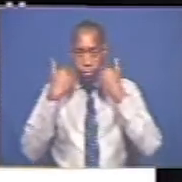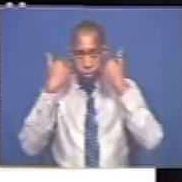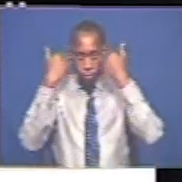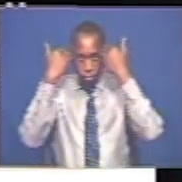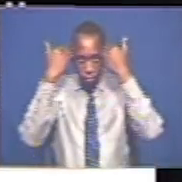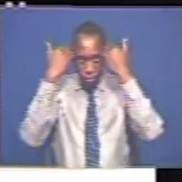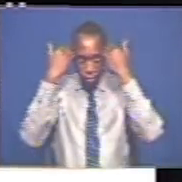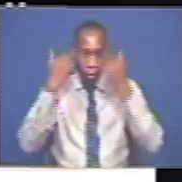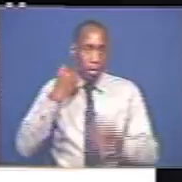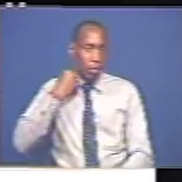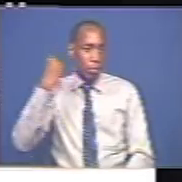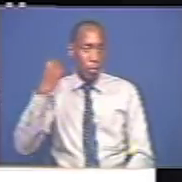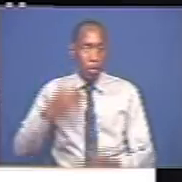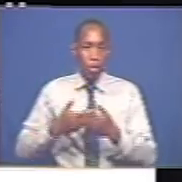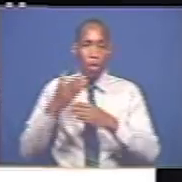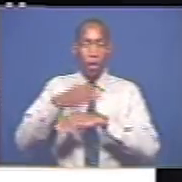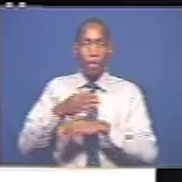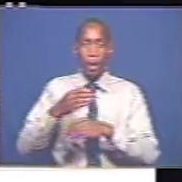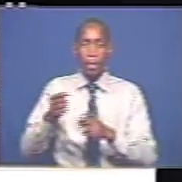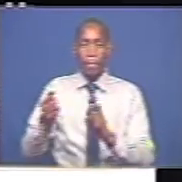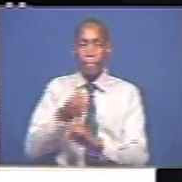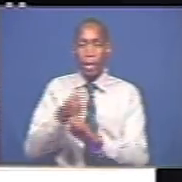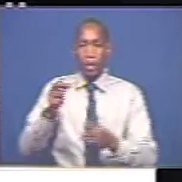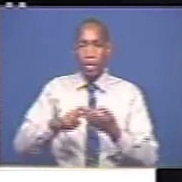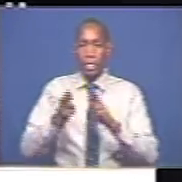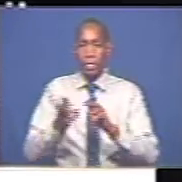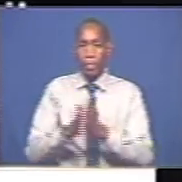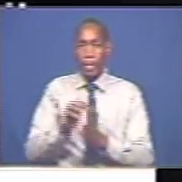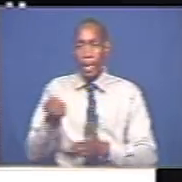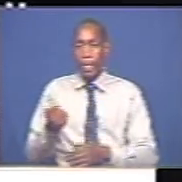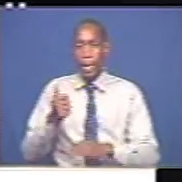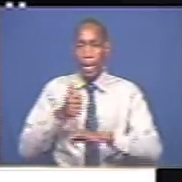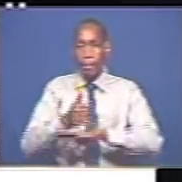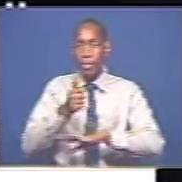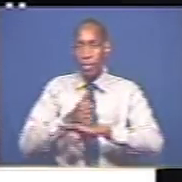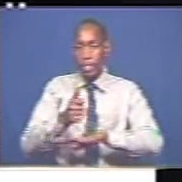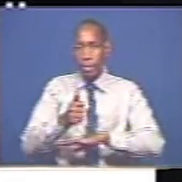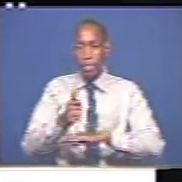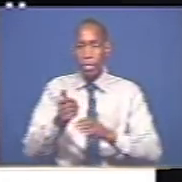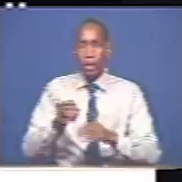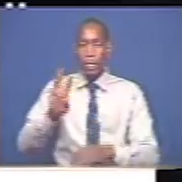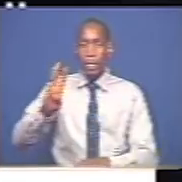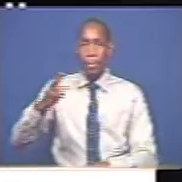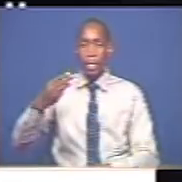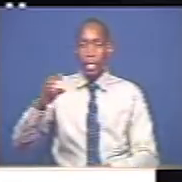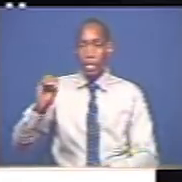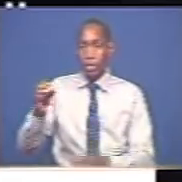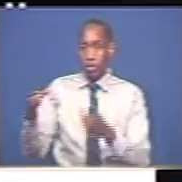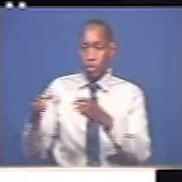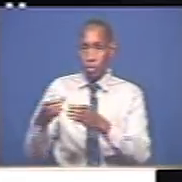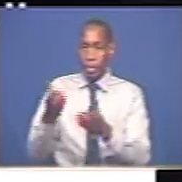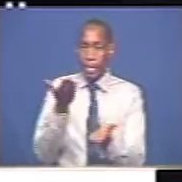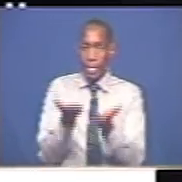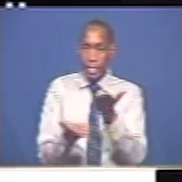cause of suicides, beating violent relationships and related abuses. And the WHO, World Health Organization, estimates